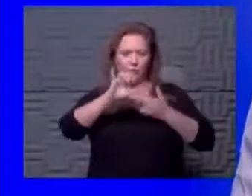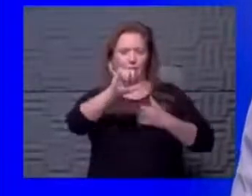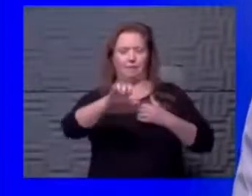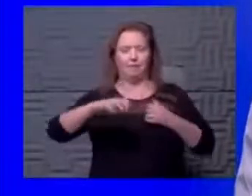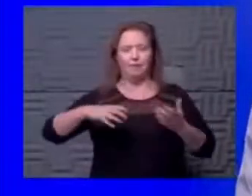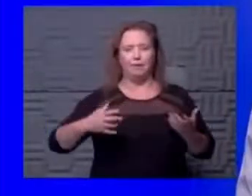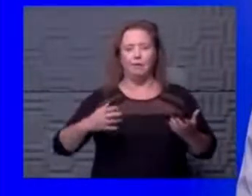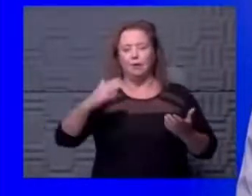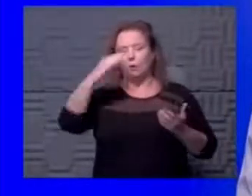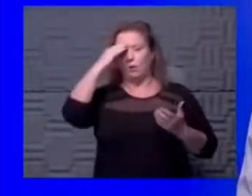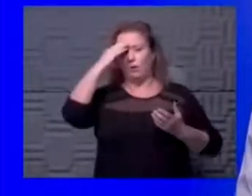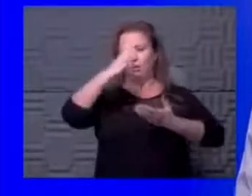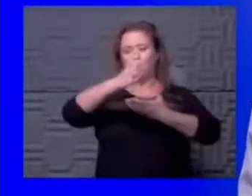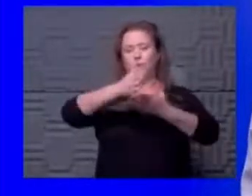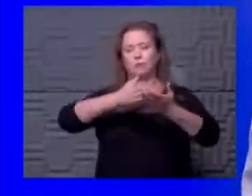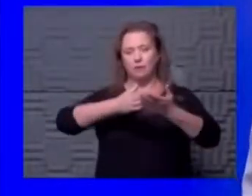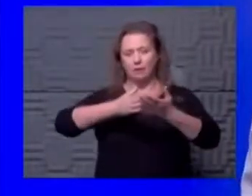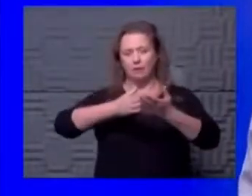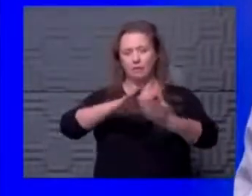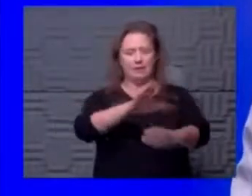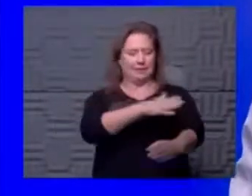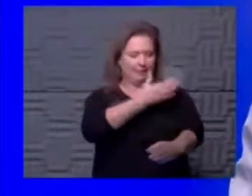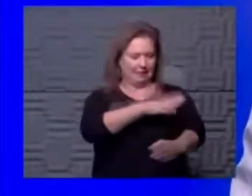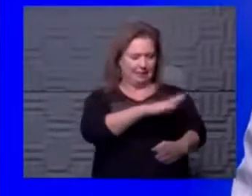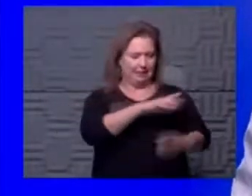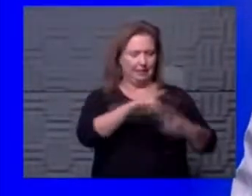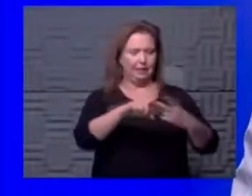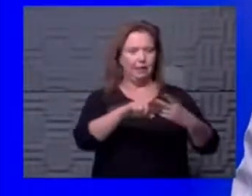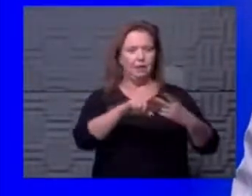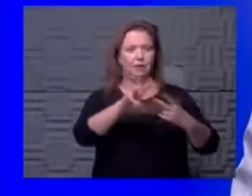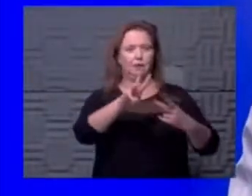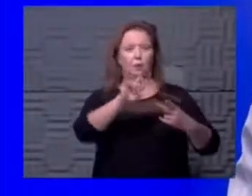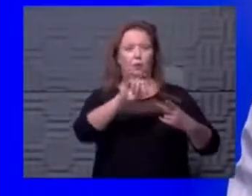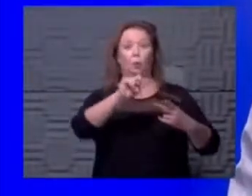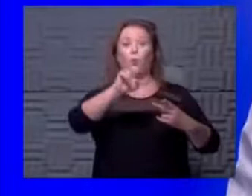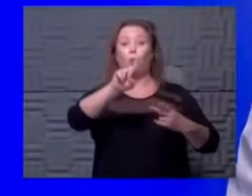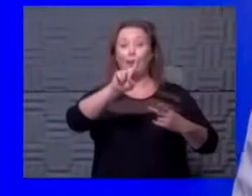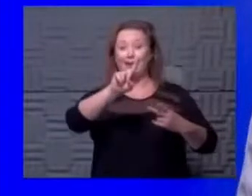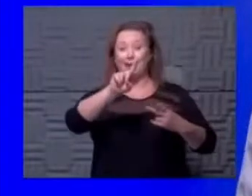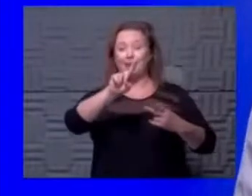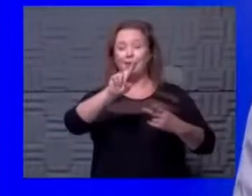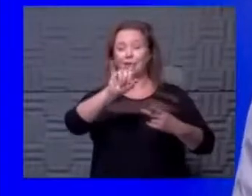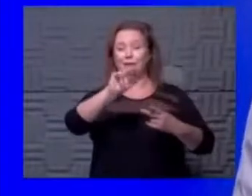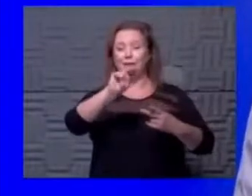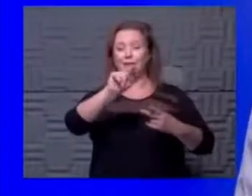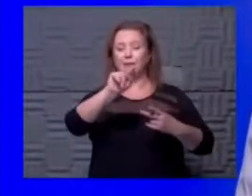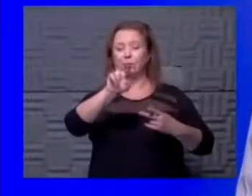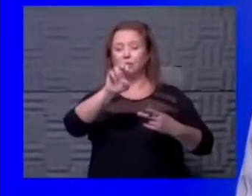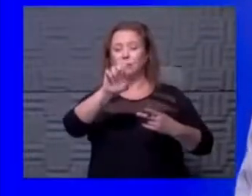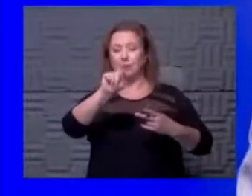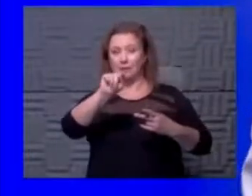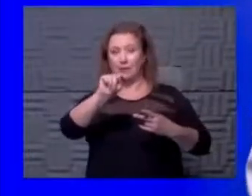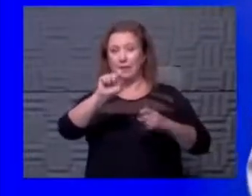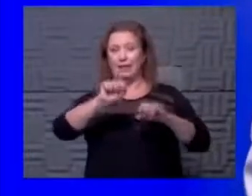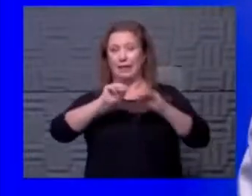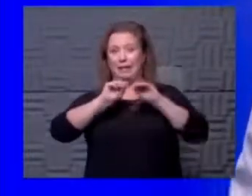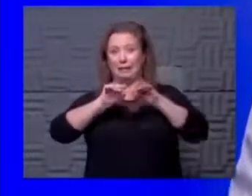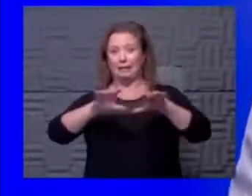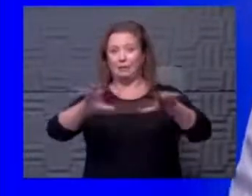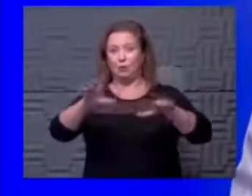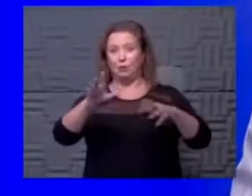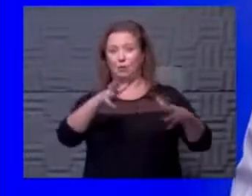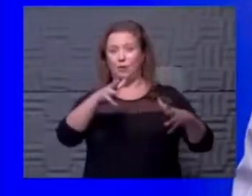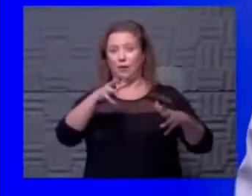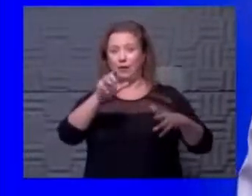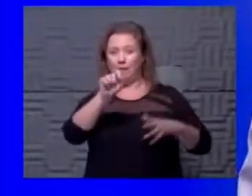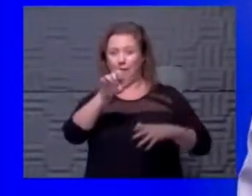We know that some singing and wind instruments can disperse the air